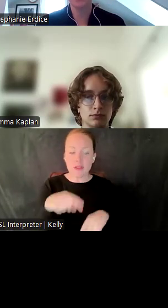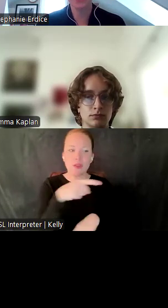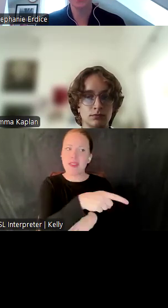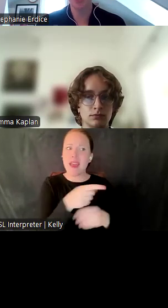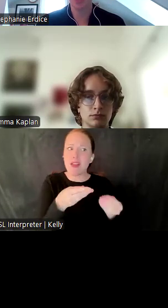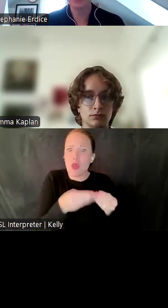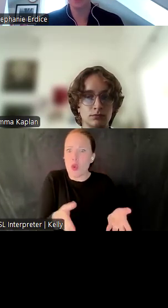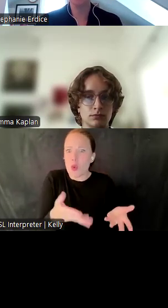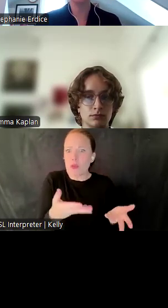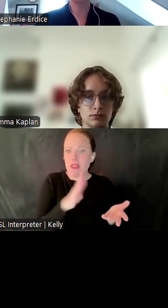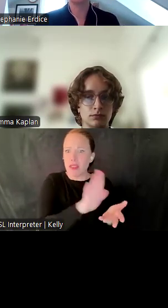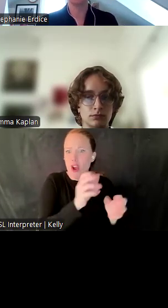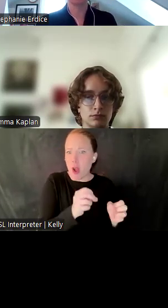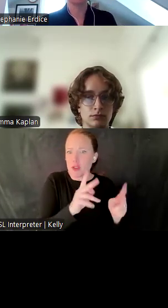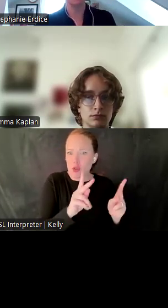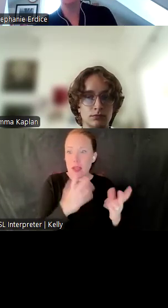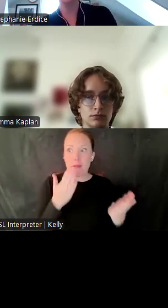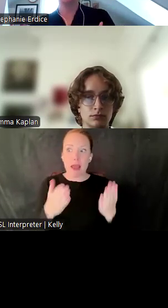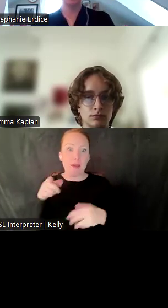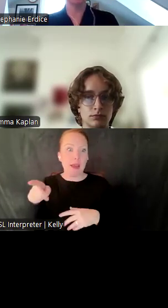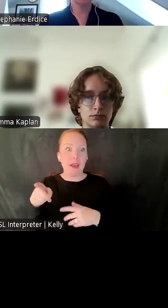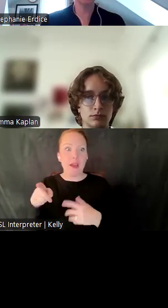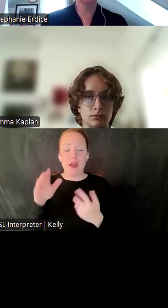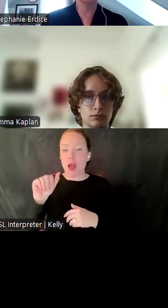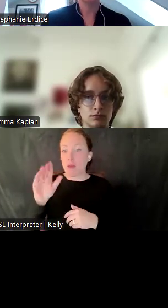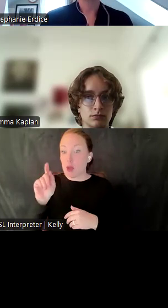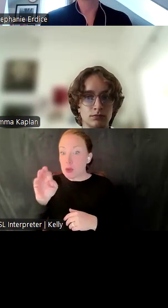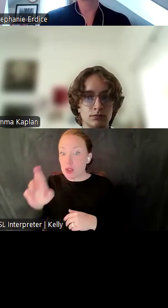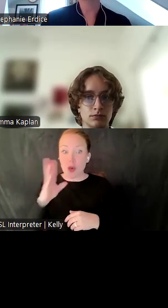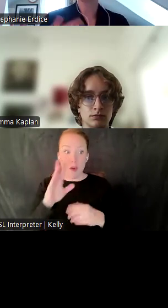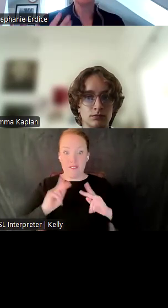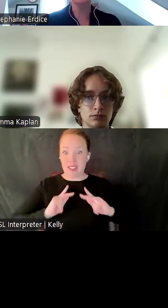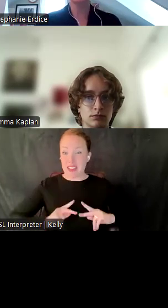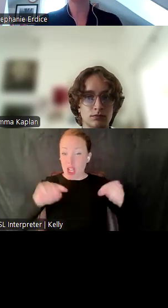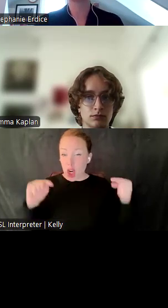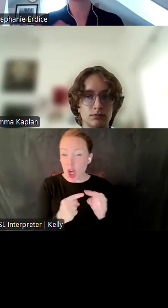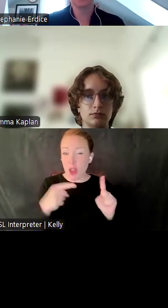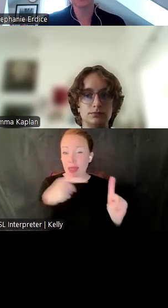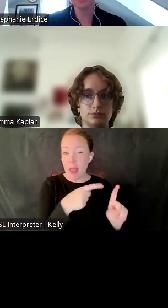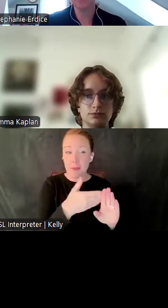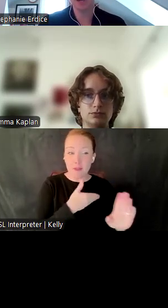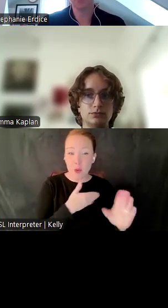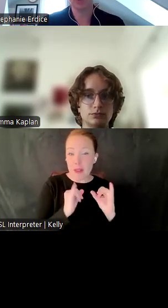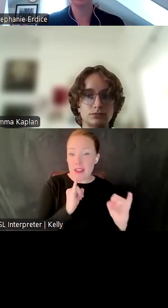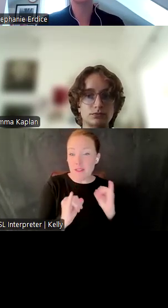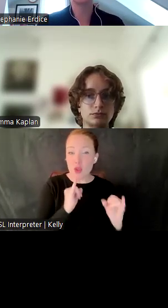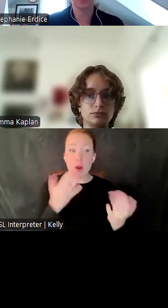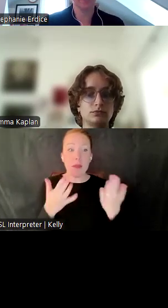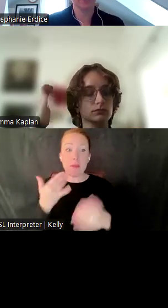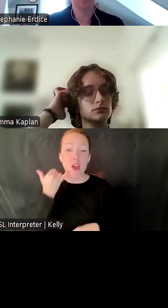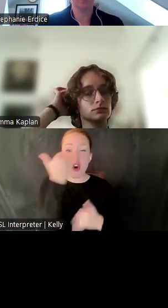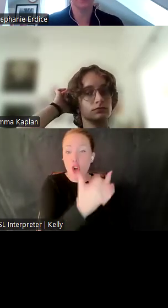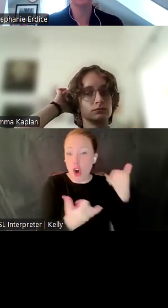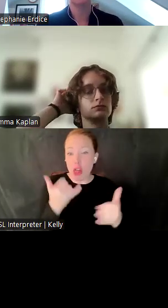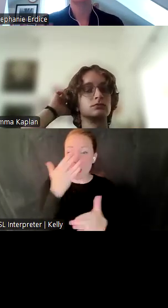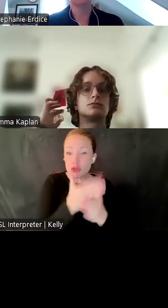by physically harming them before an important meeting or an interview, or they may be calling or harassing them at work or showing